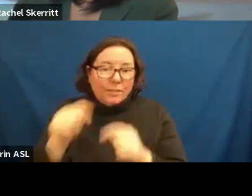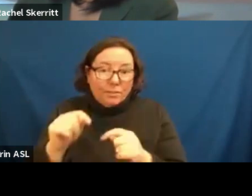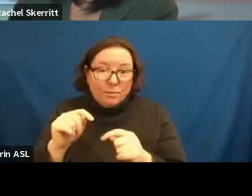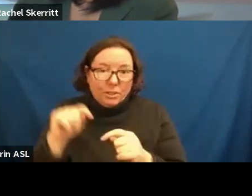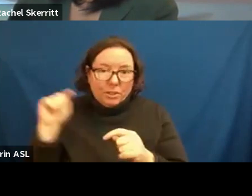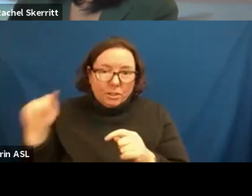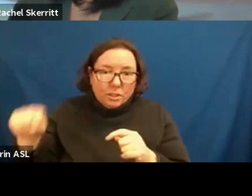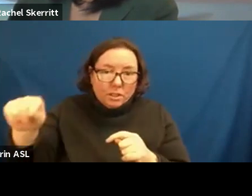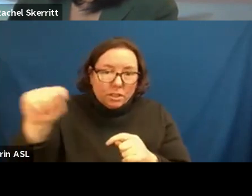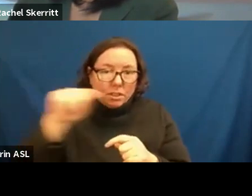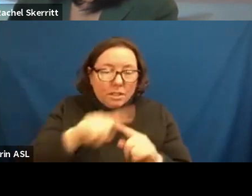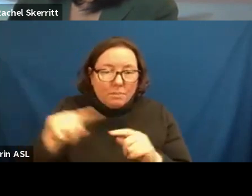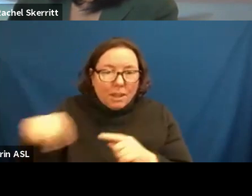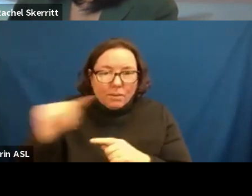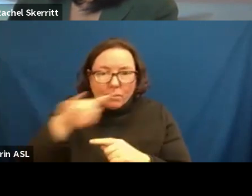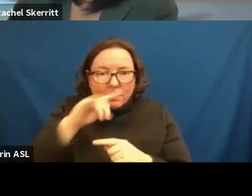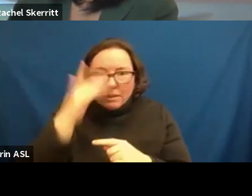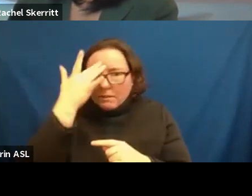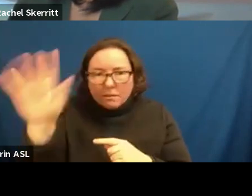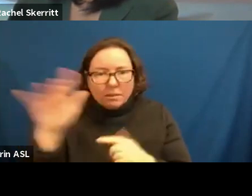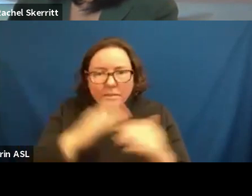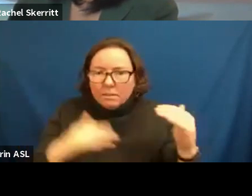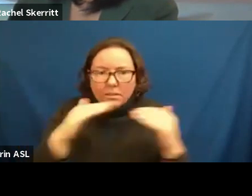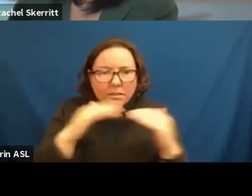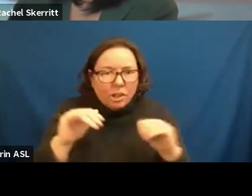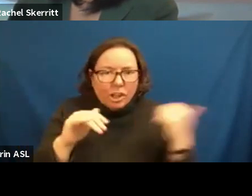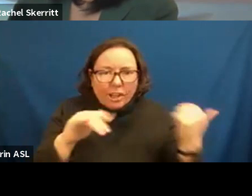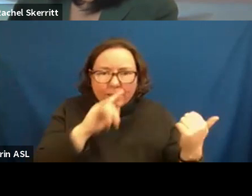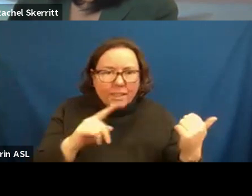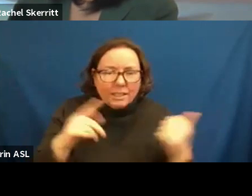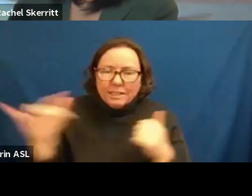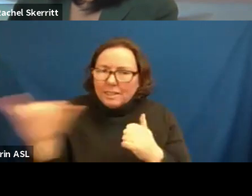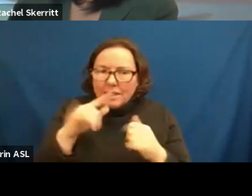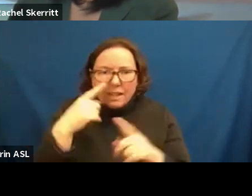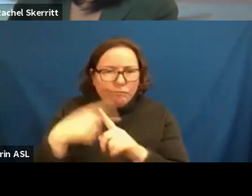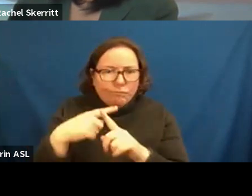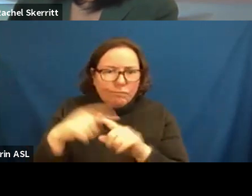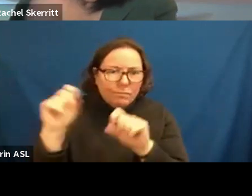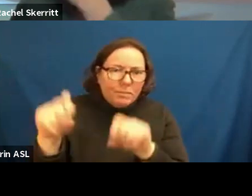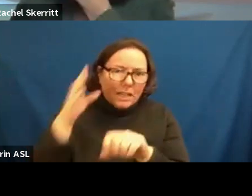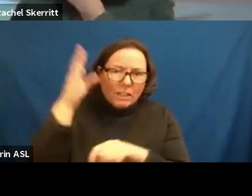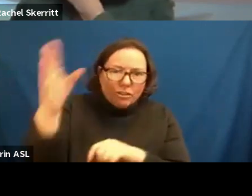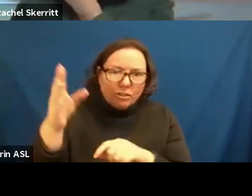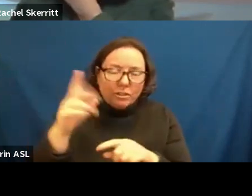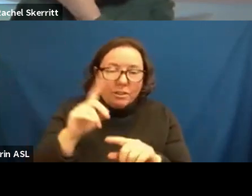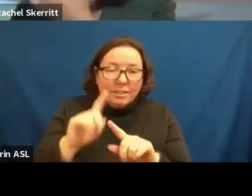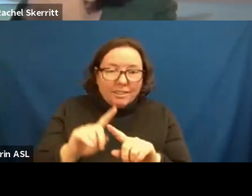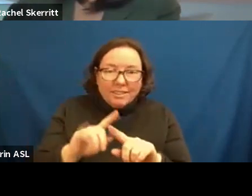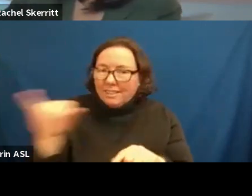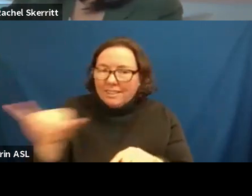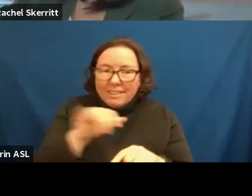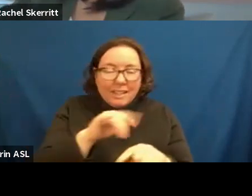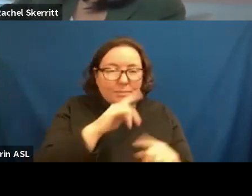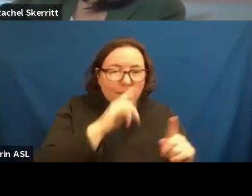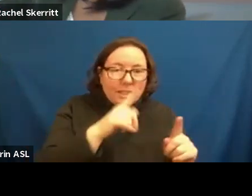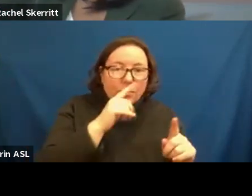these families are no less intelligent, have no less inherent potential than the kids I know whose parents have been planning and spending